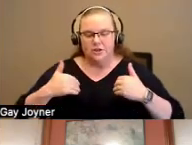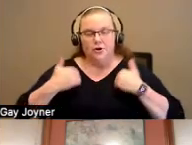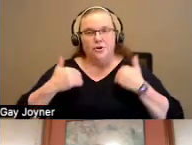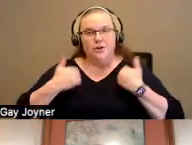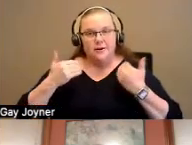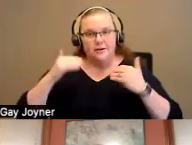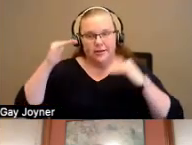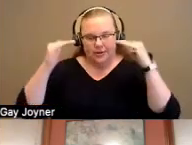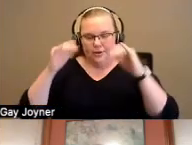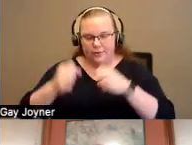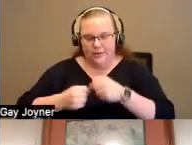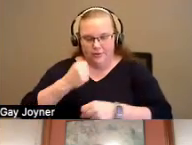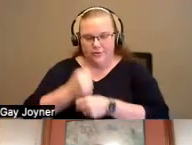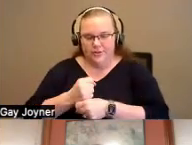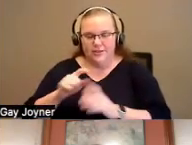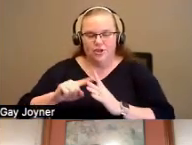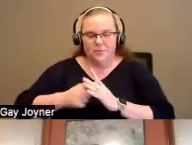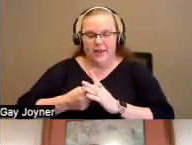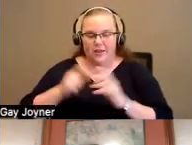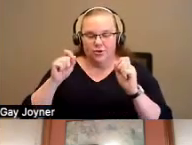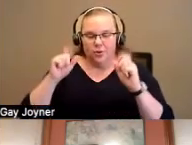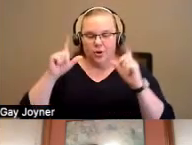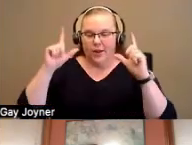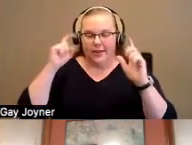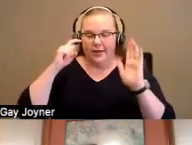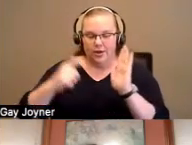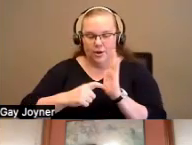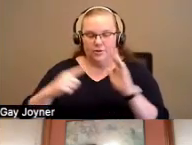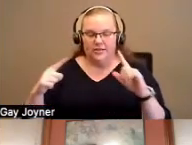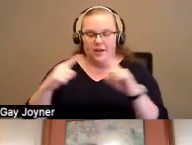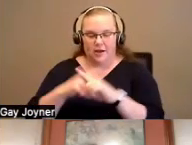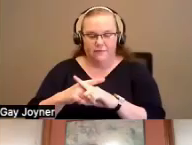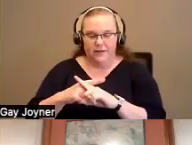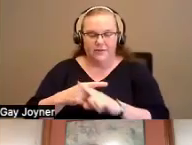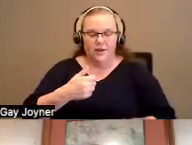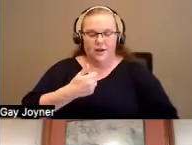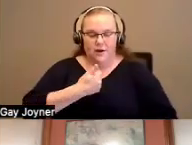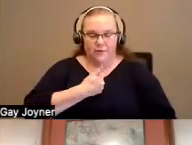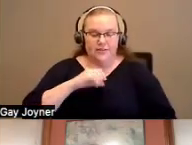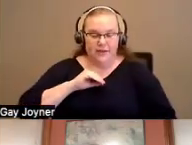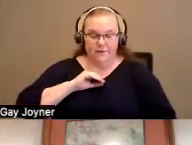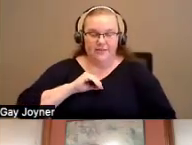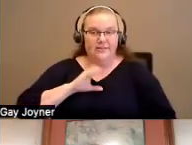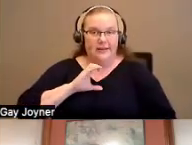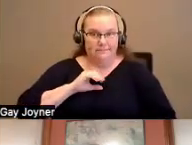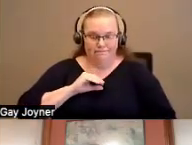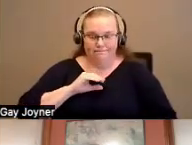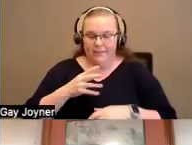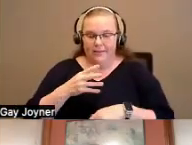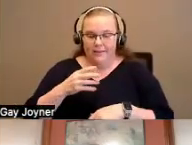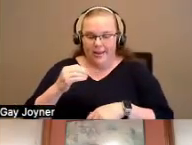wasn't until her young adult years that she began to awaken and notice the conflict of her self